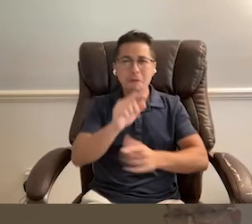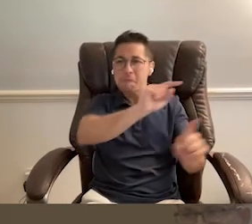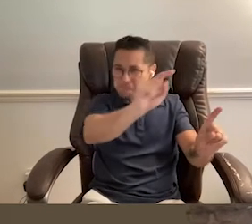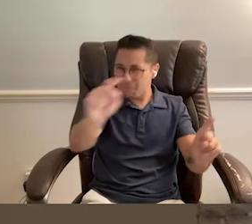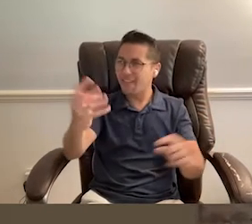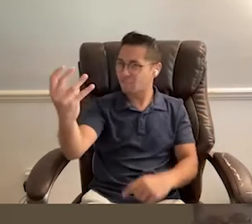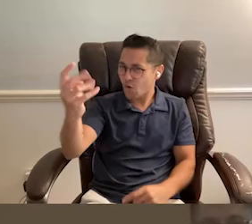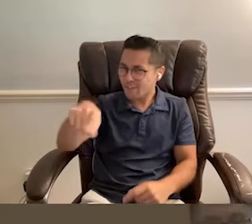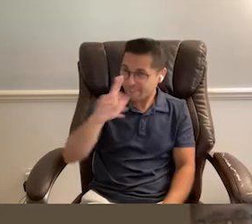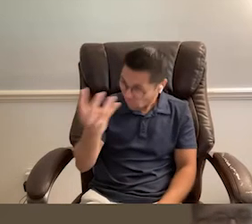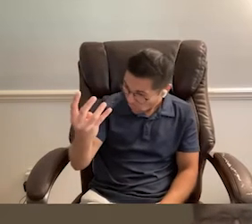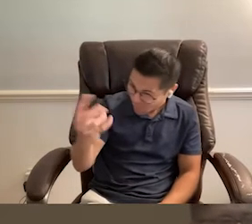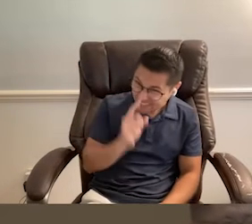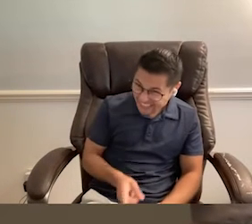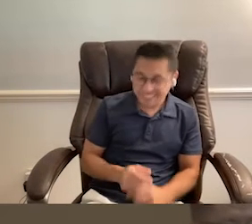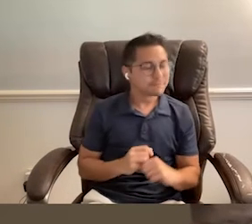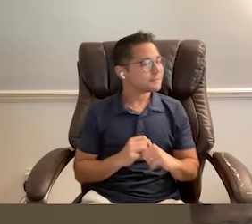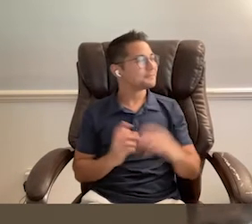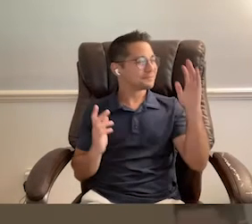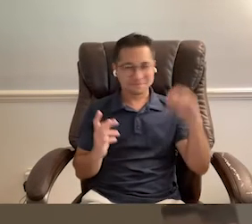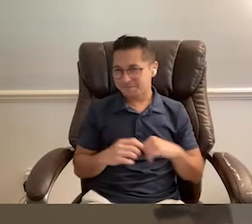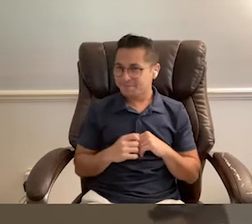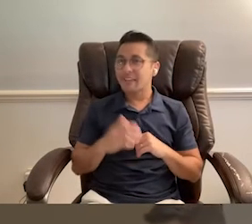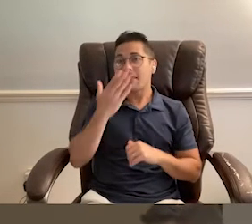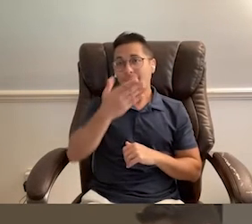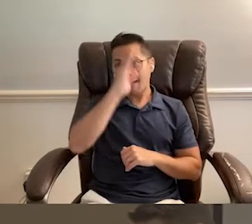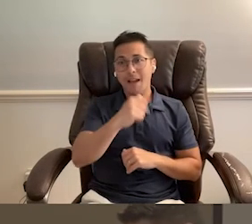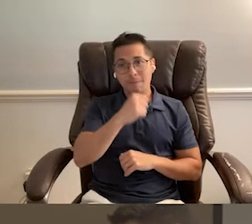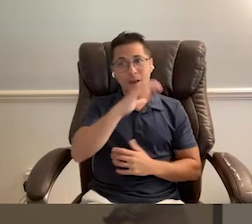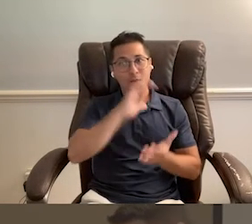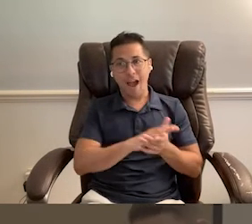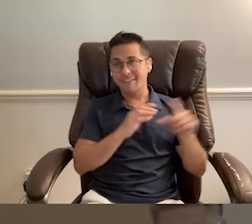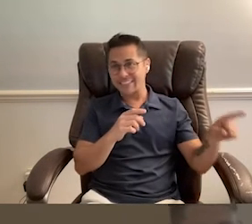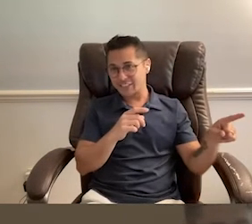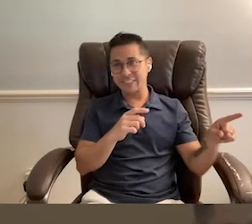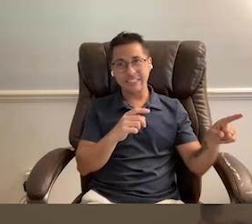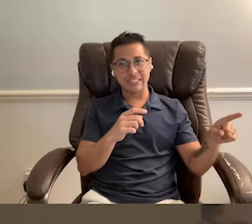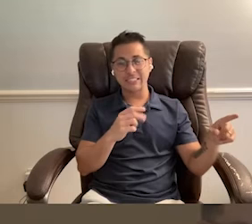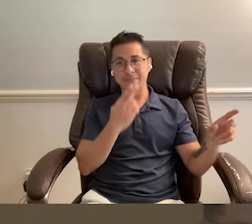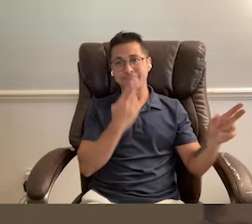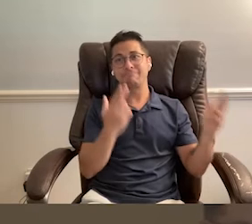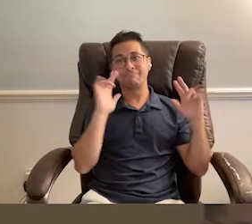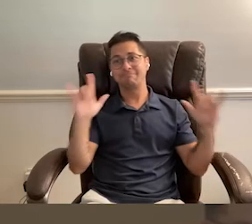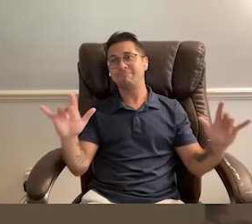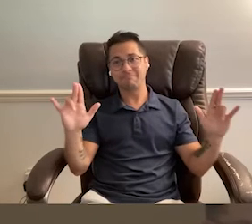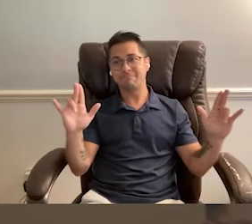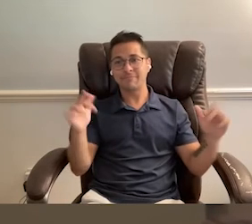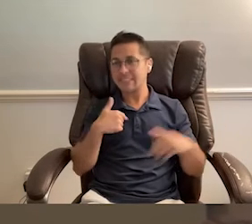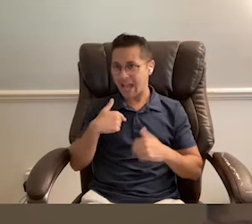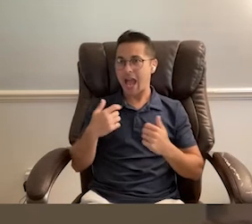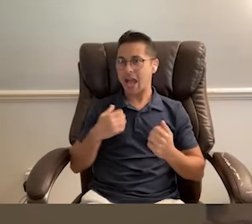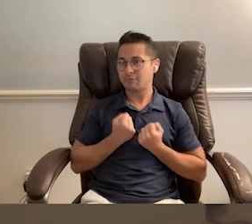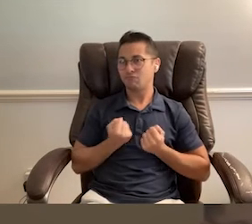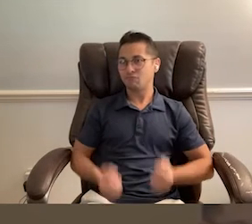really? All right, so thank God my wife is the saver, right? Because I am the spender in the family. And